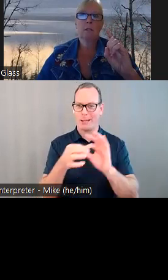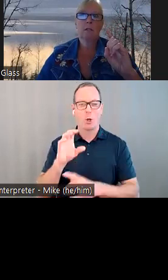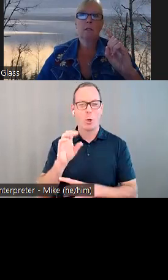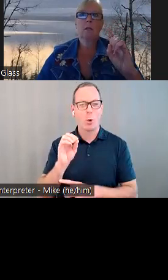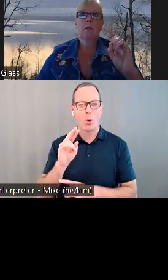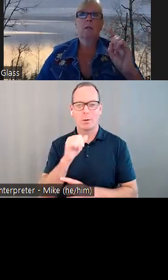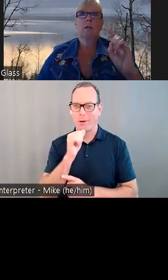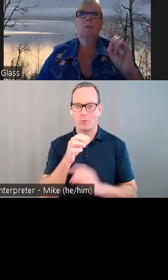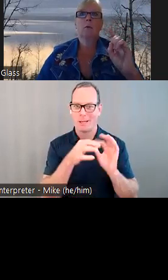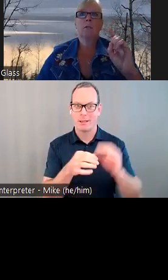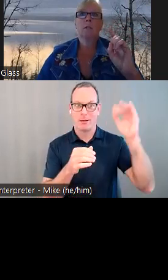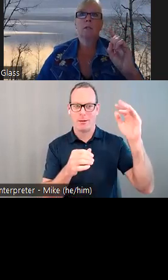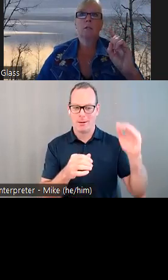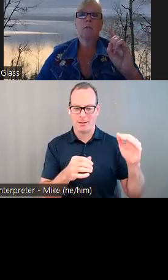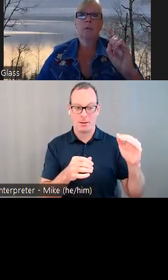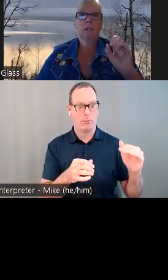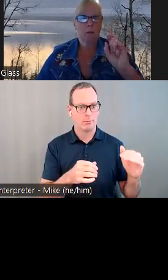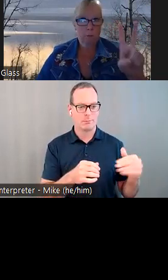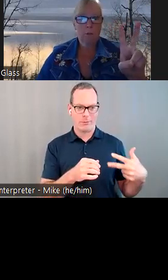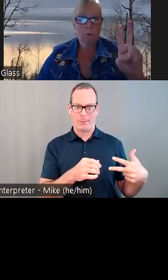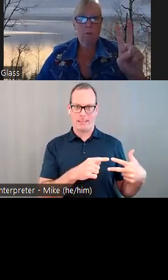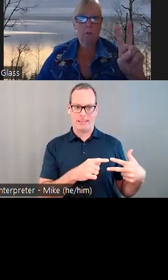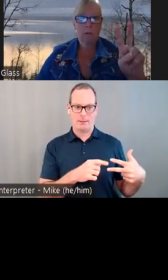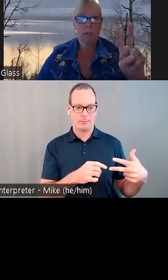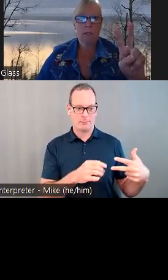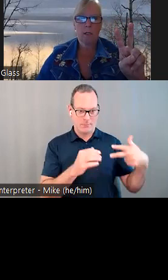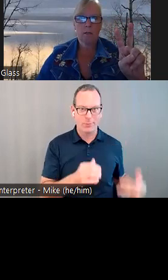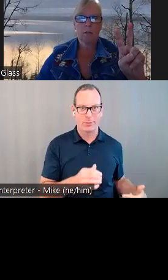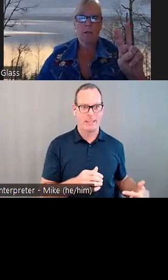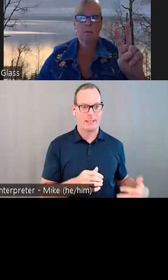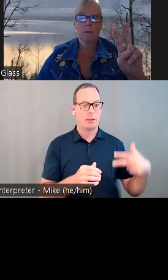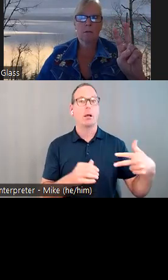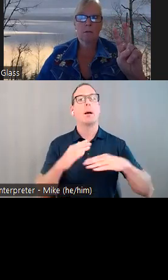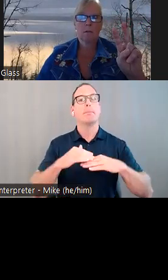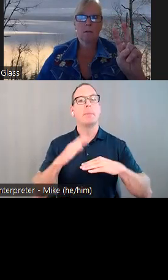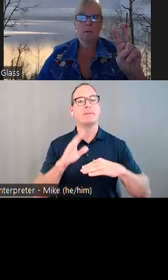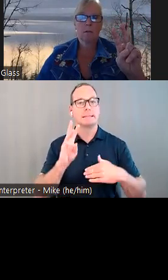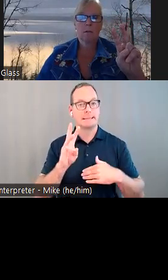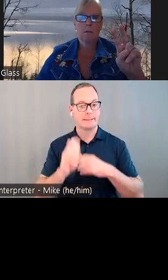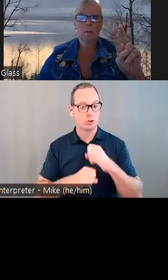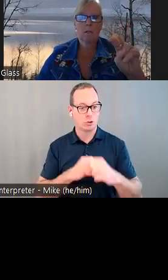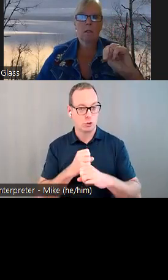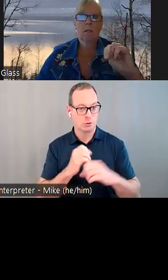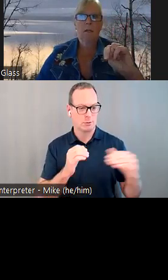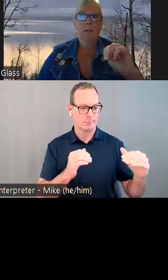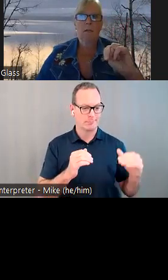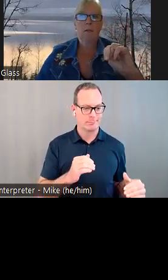education and more than 6 years out of training. Those are two more suitability indicators that count.